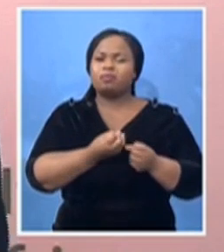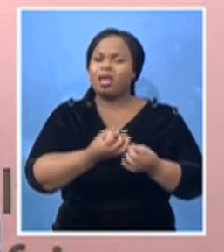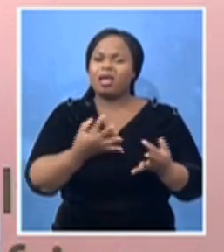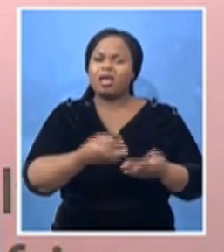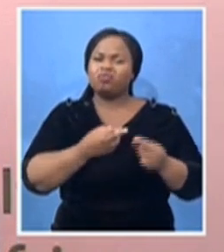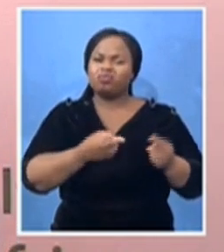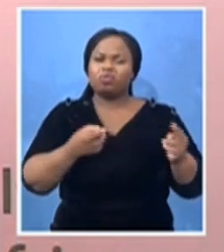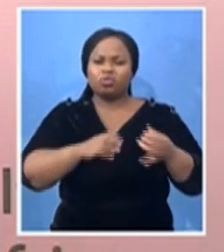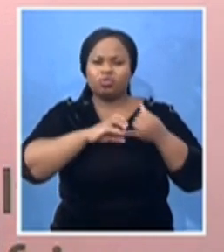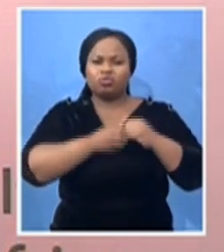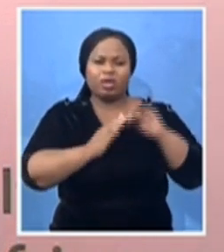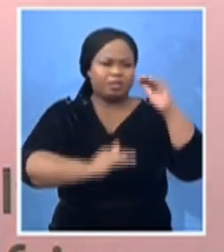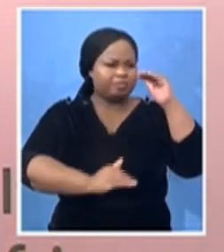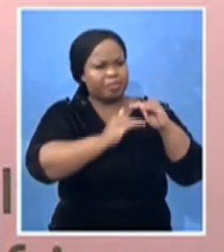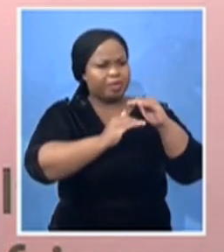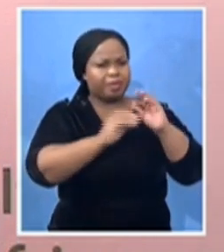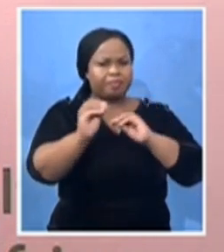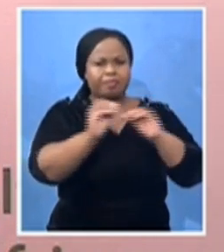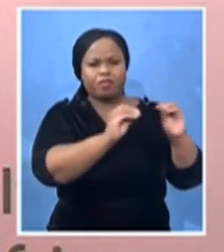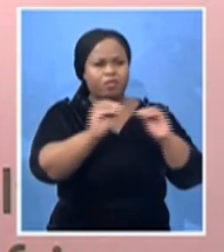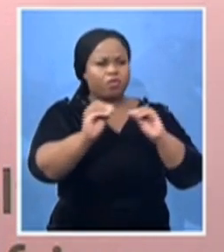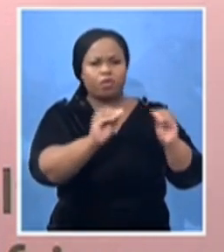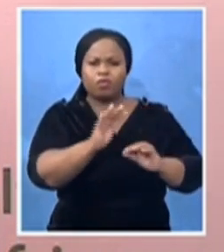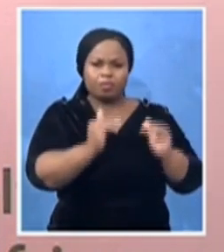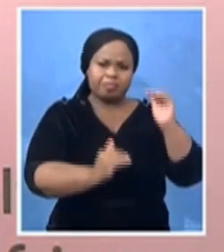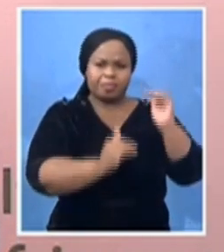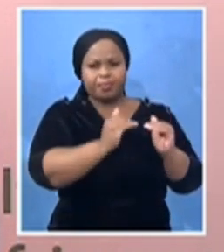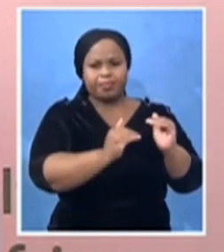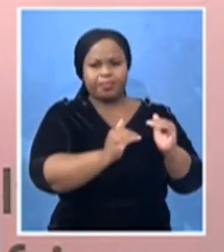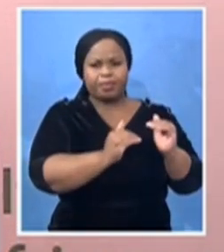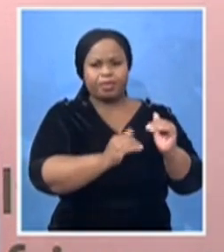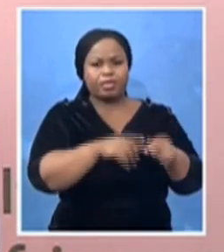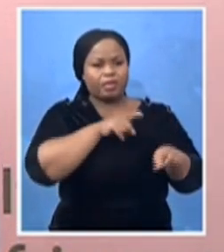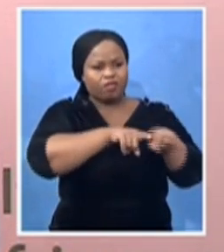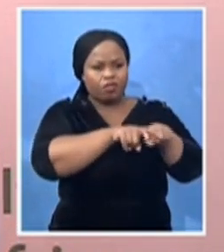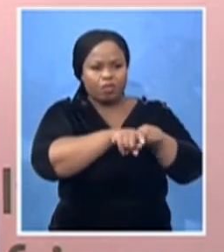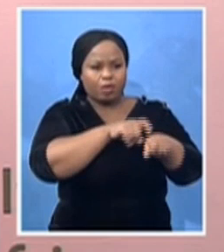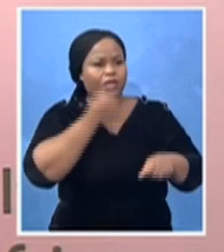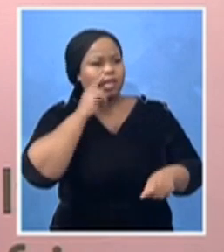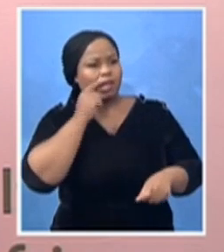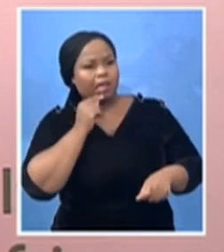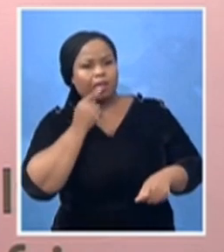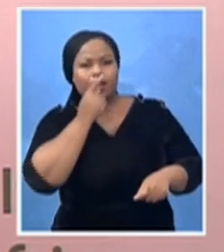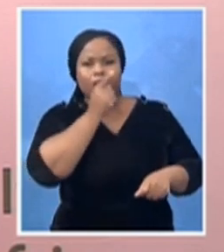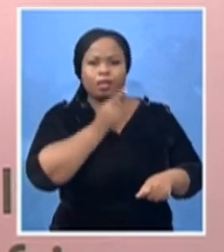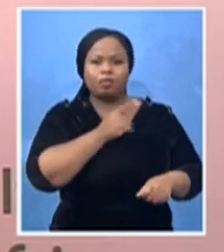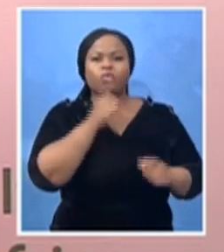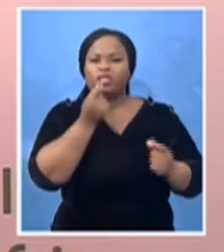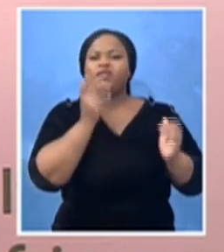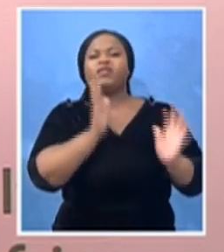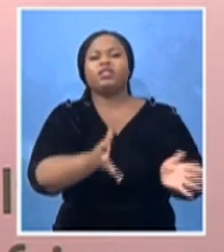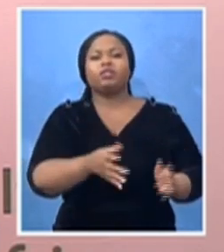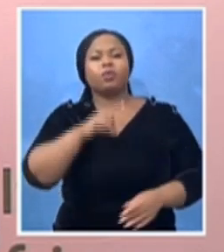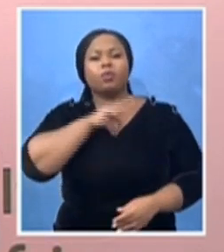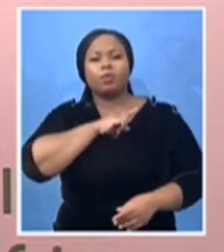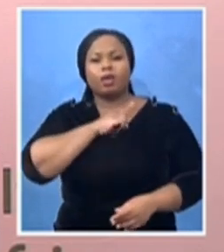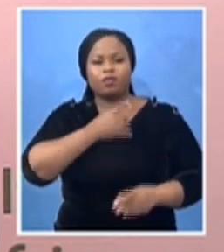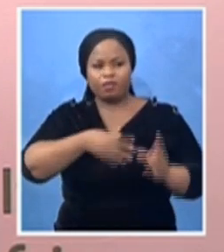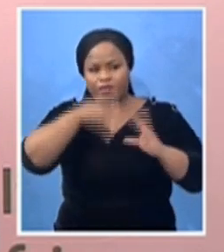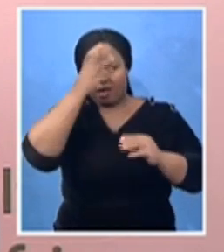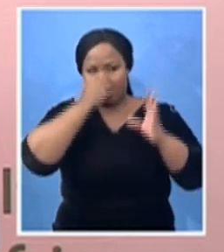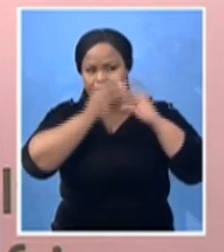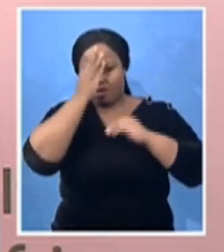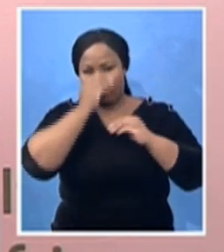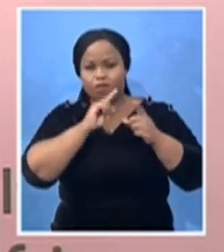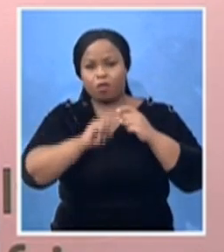and test a lot of people. And we did that because we had learned from the experience of Daegu in